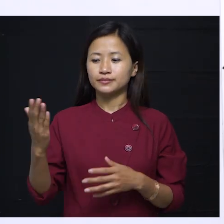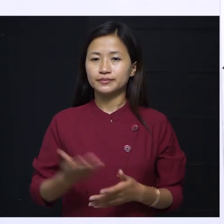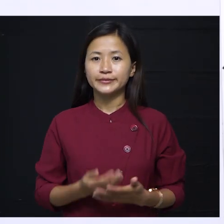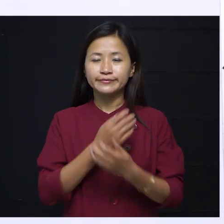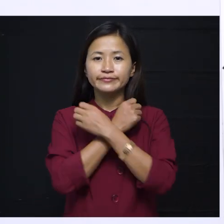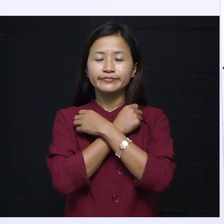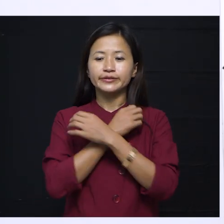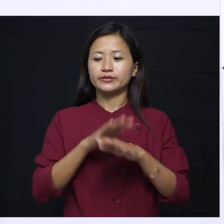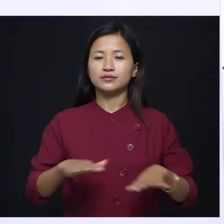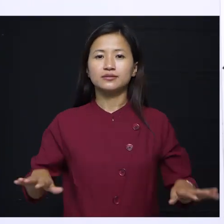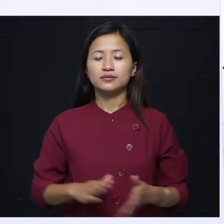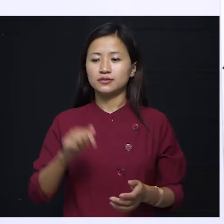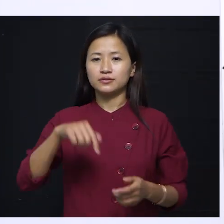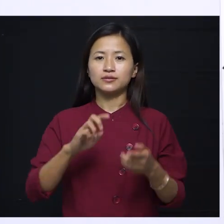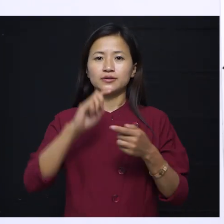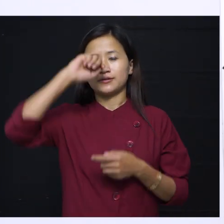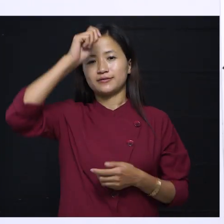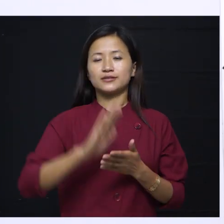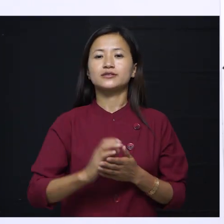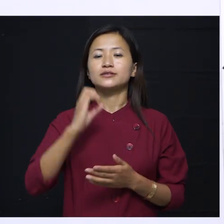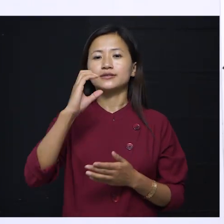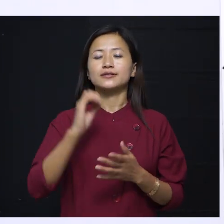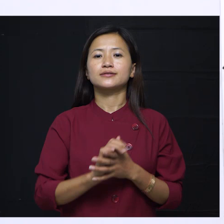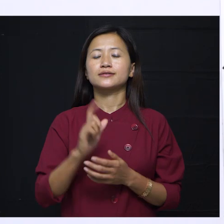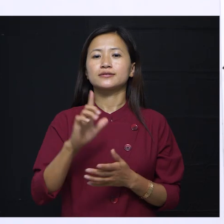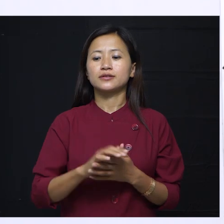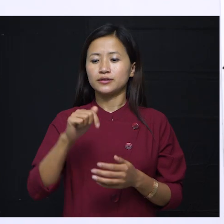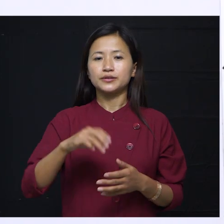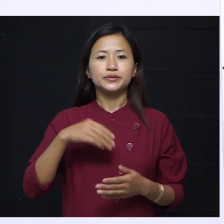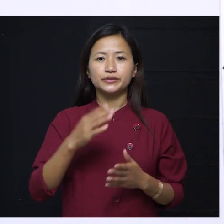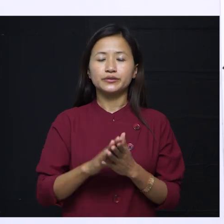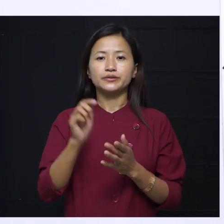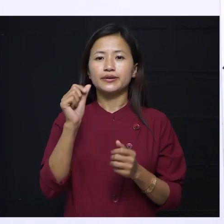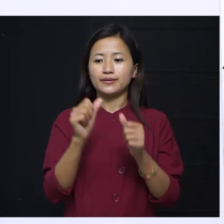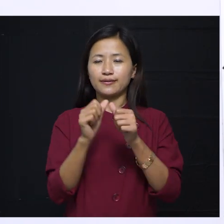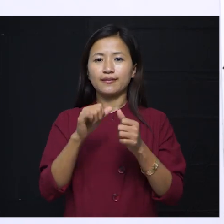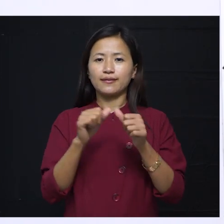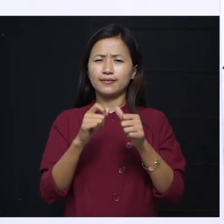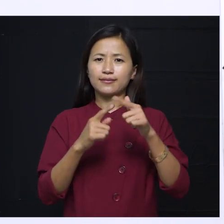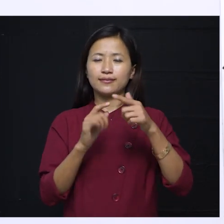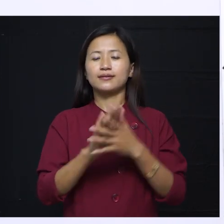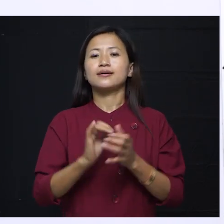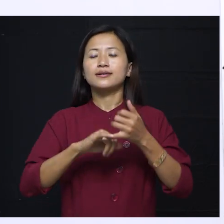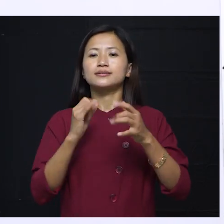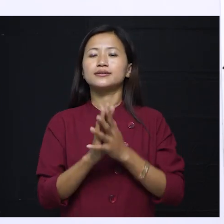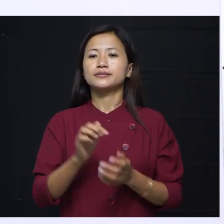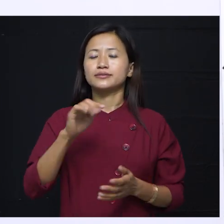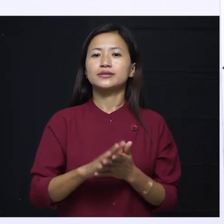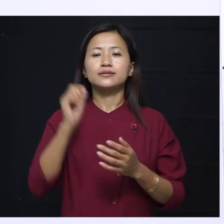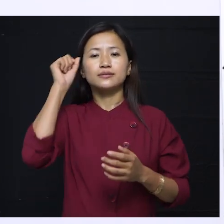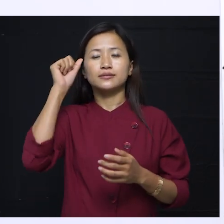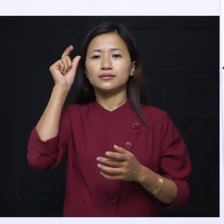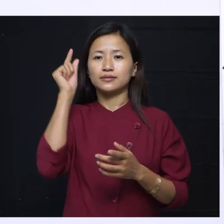Welcome, my dear students, to this English class with me. This is your tutor, Atinyo Sekose, and today we are going